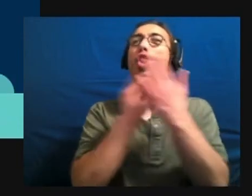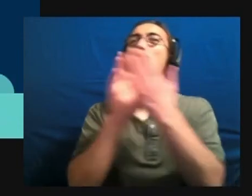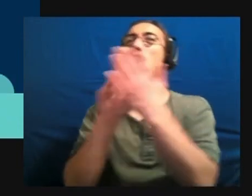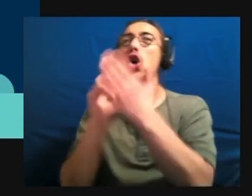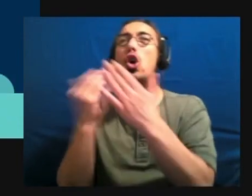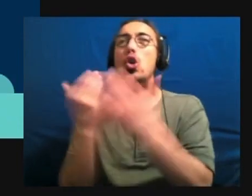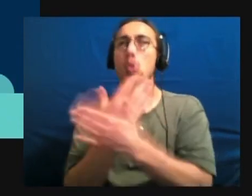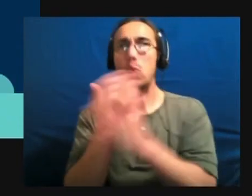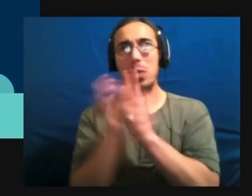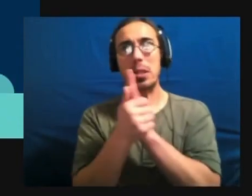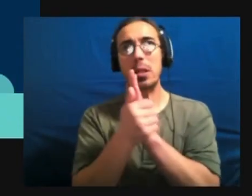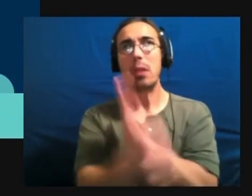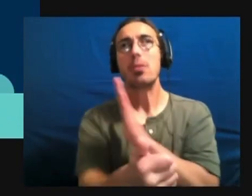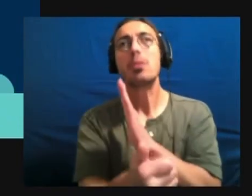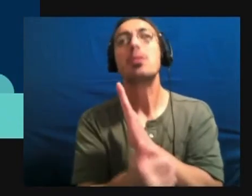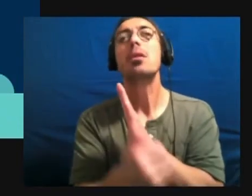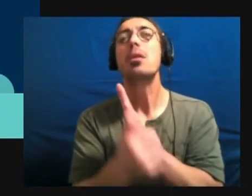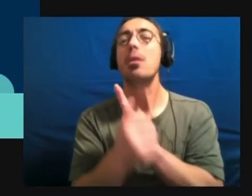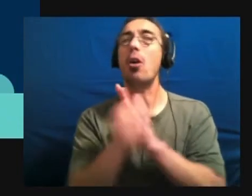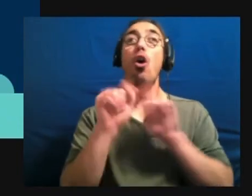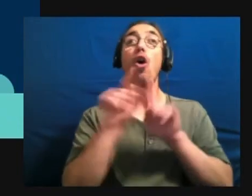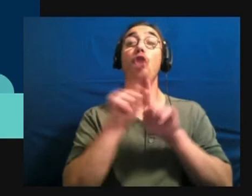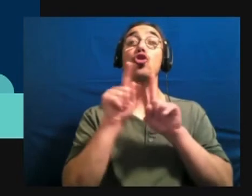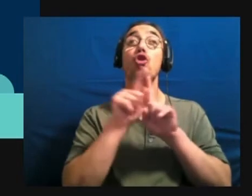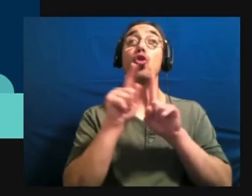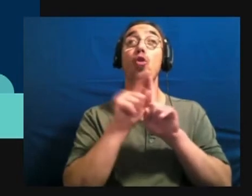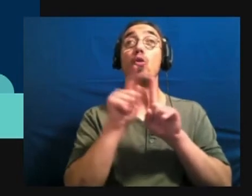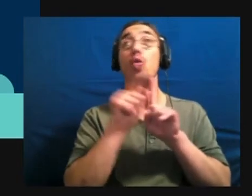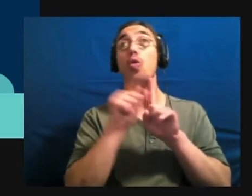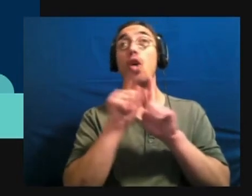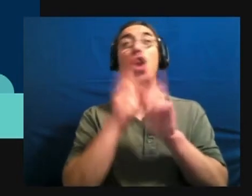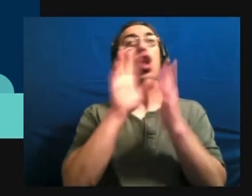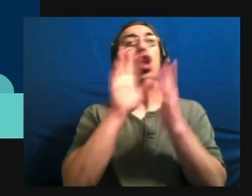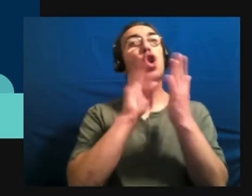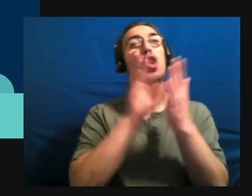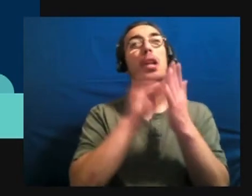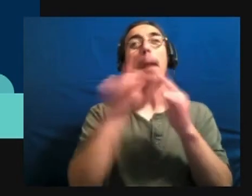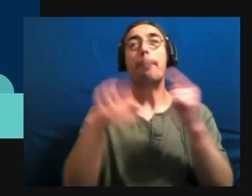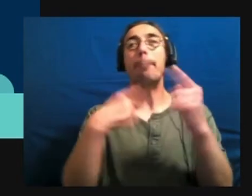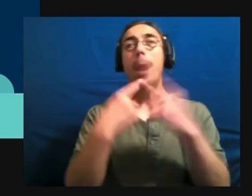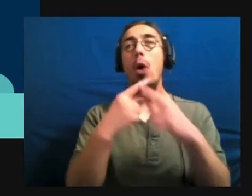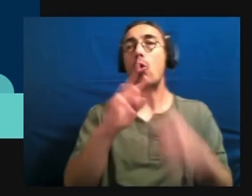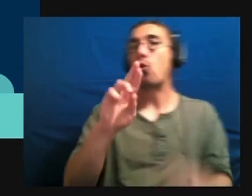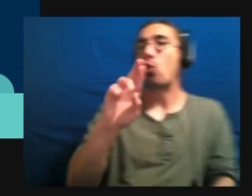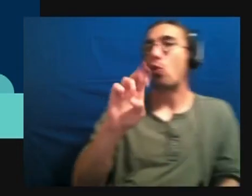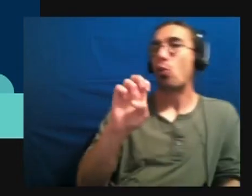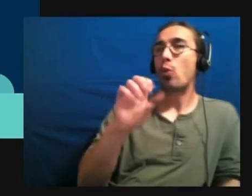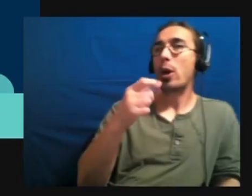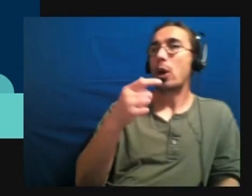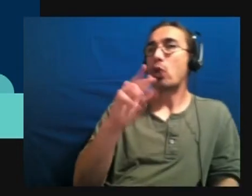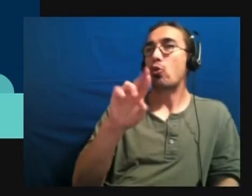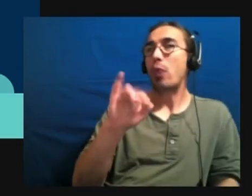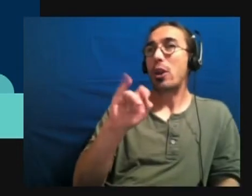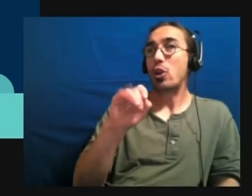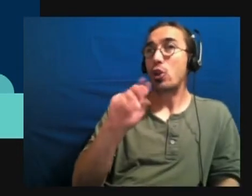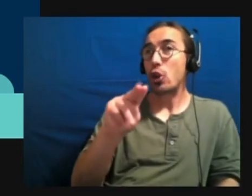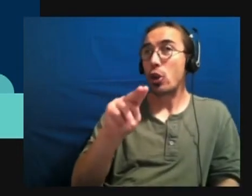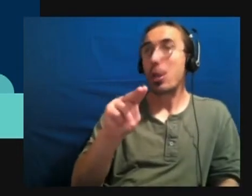is identified as regression. I don't really love that word, but I think a lot of people know what that word